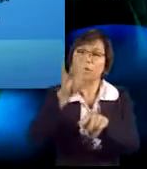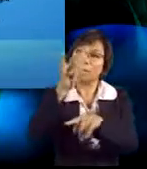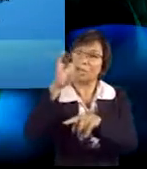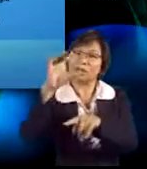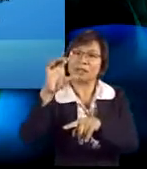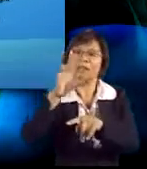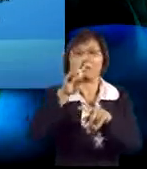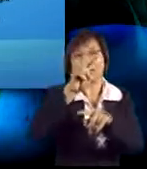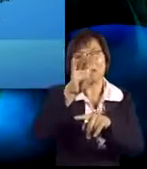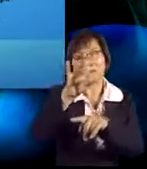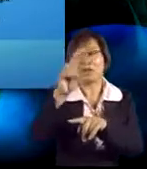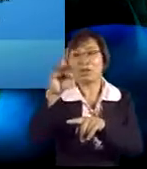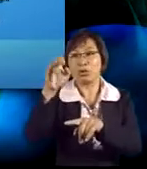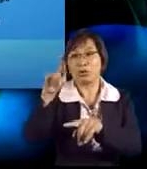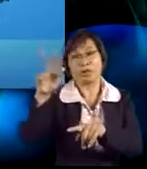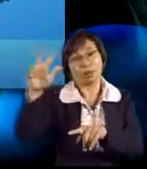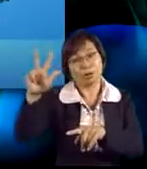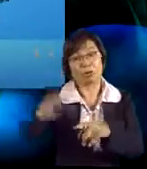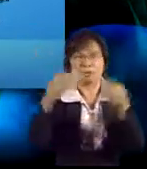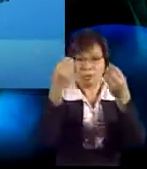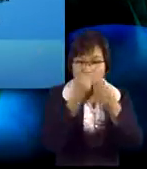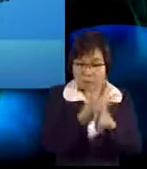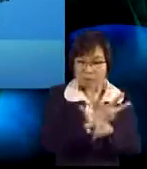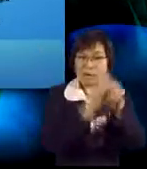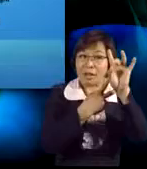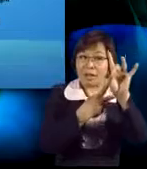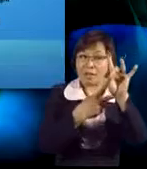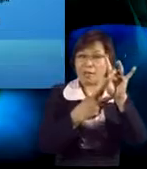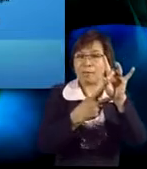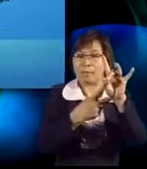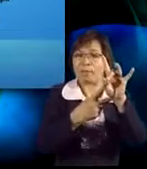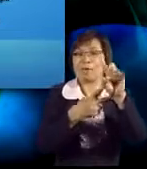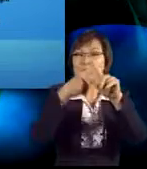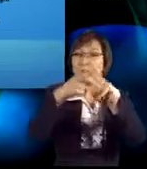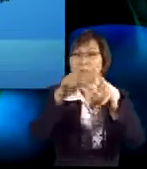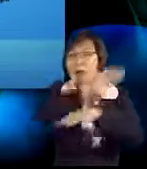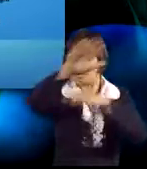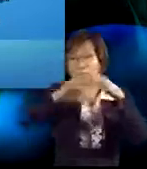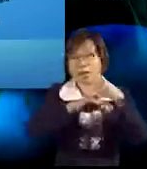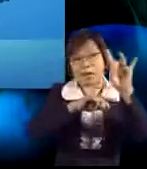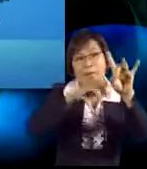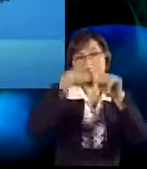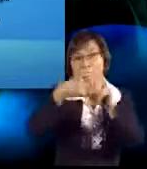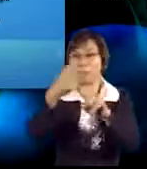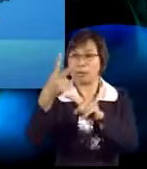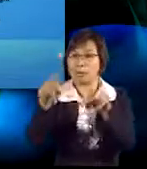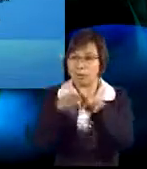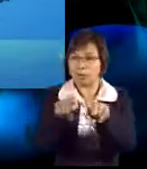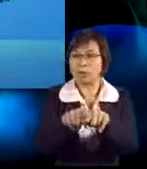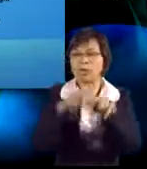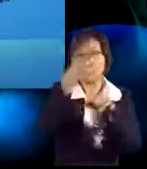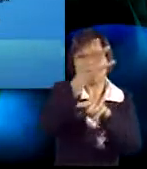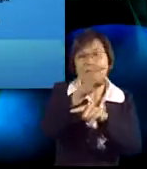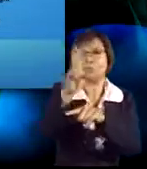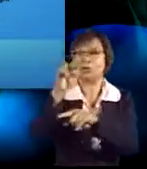8 unit cube. So we multiply the 8 by 2 to get the whole solid, which is 8 multiplied by 2 equals to